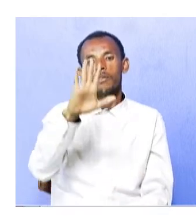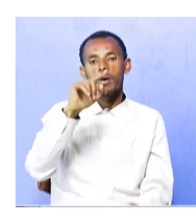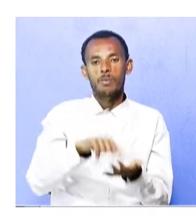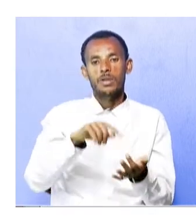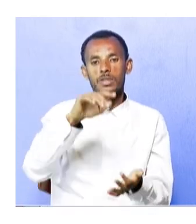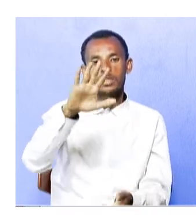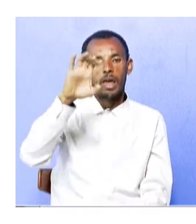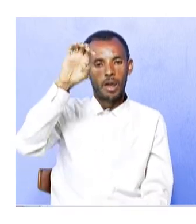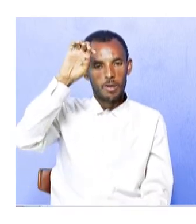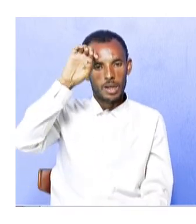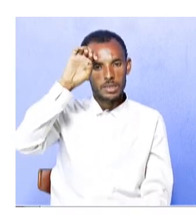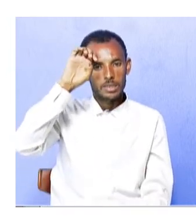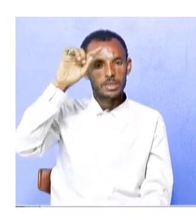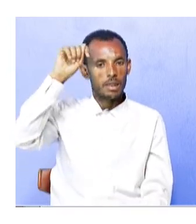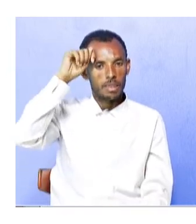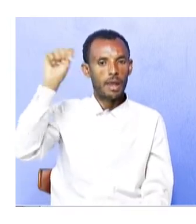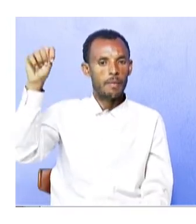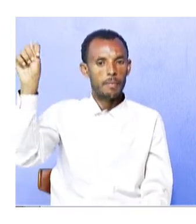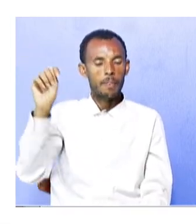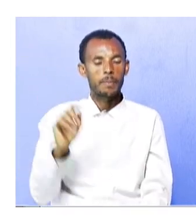is about Euclid's theorem.